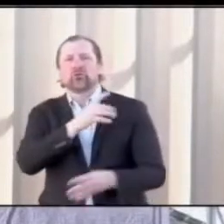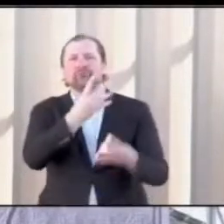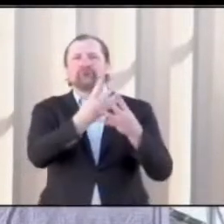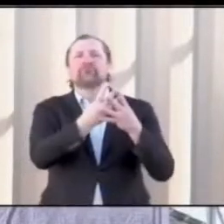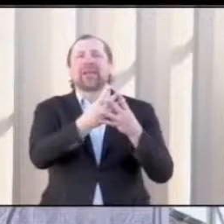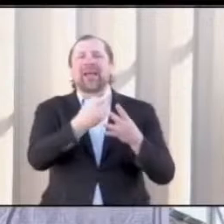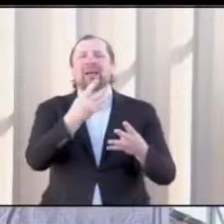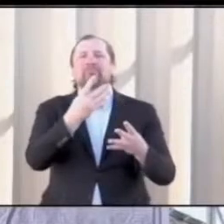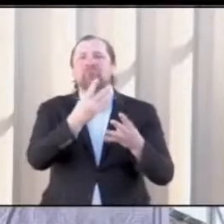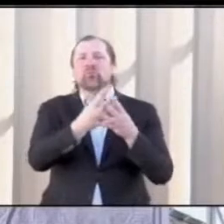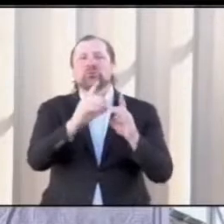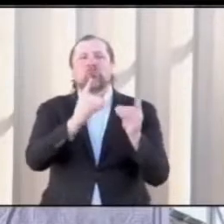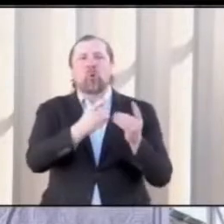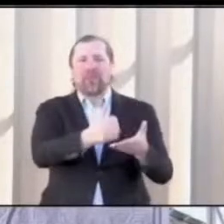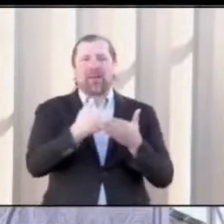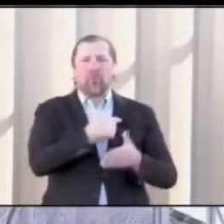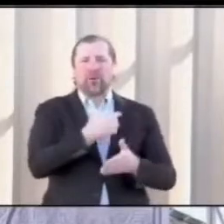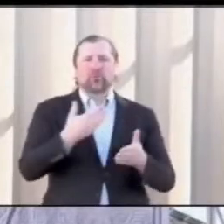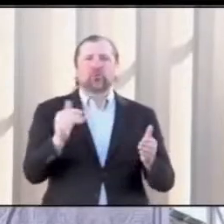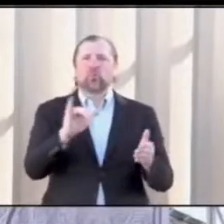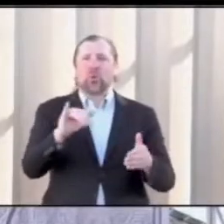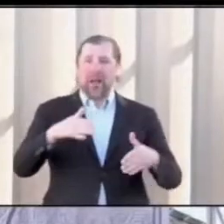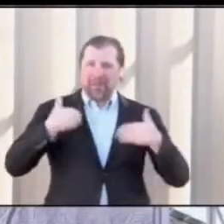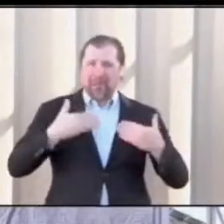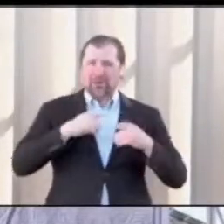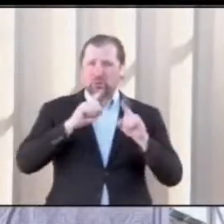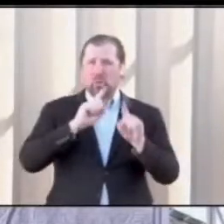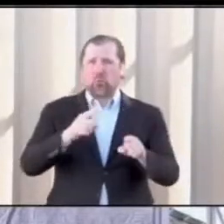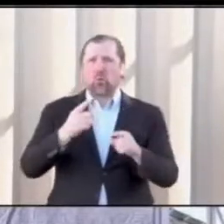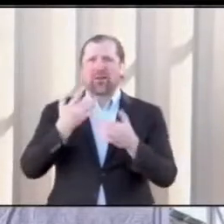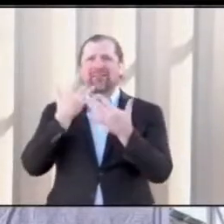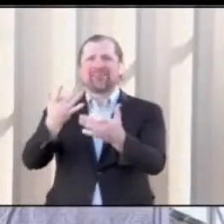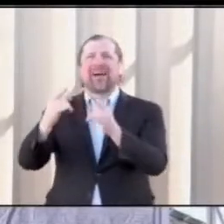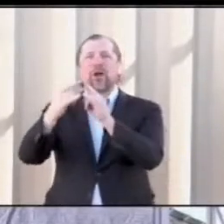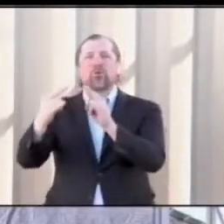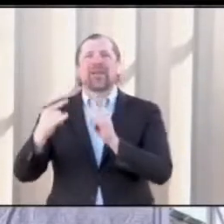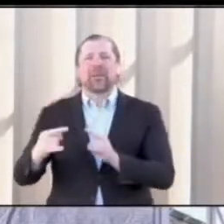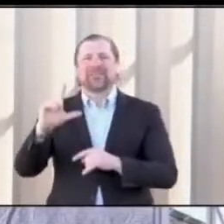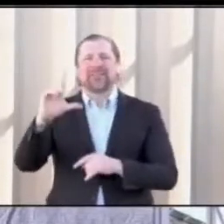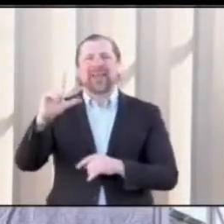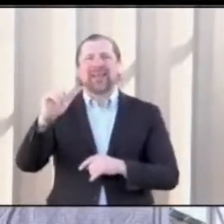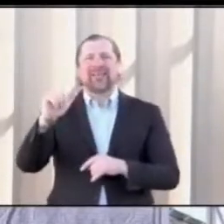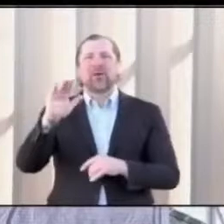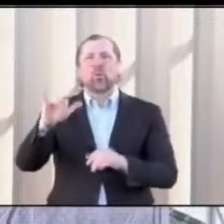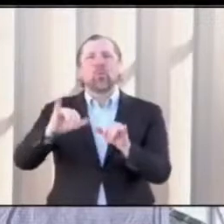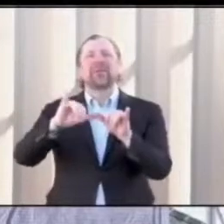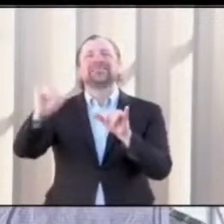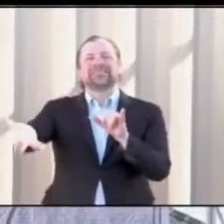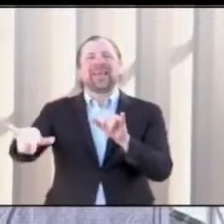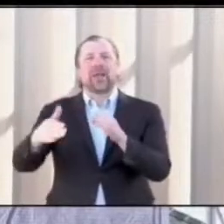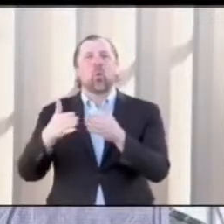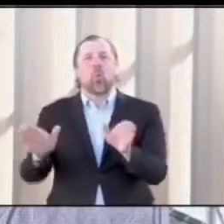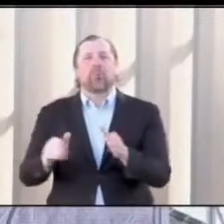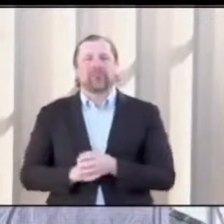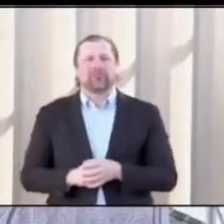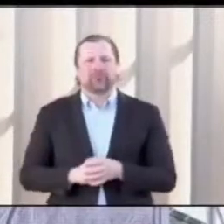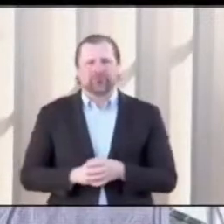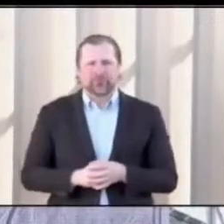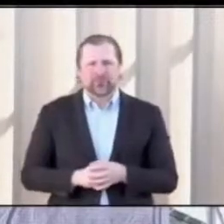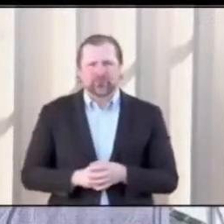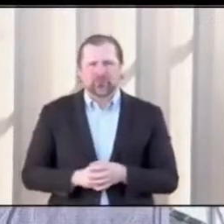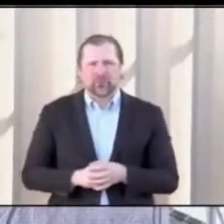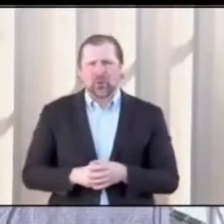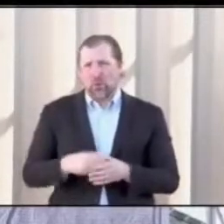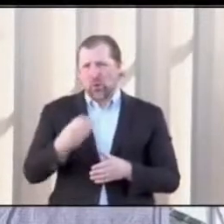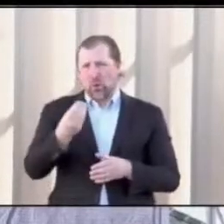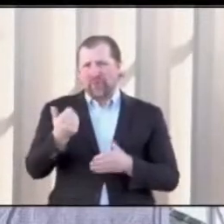have been out there, and we're very happy to report that the fire camps in LA will be staying open. I'm just going to cover a couple of